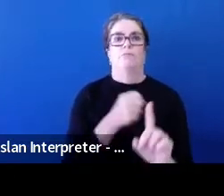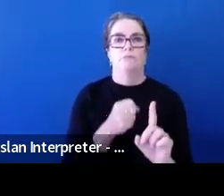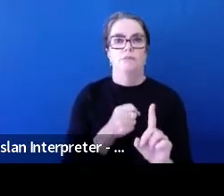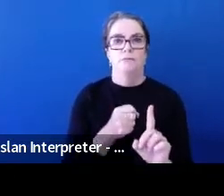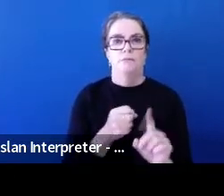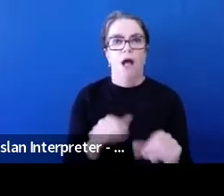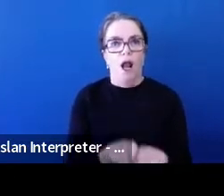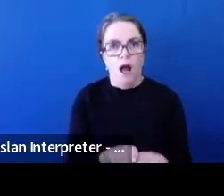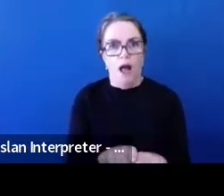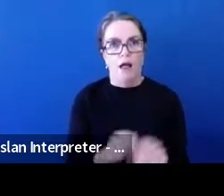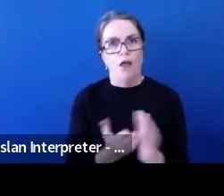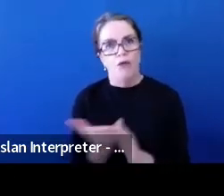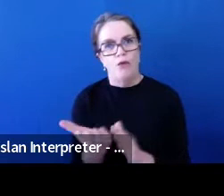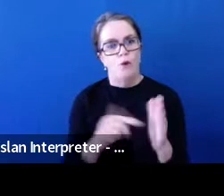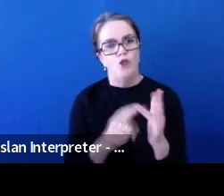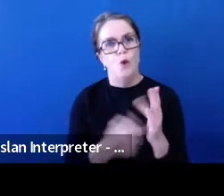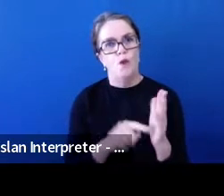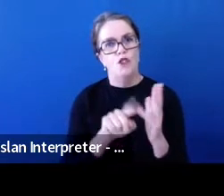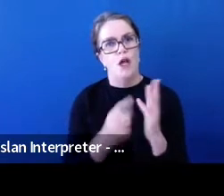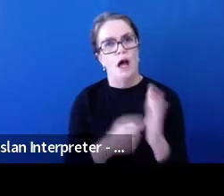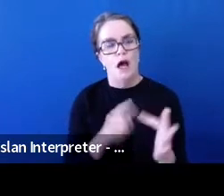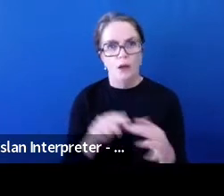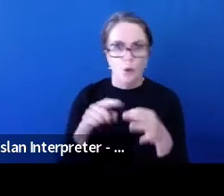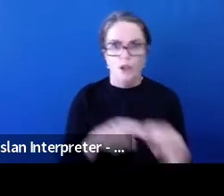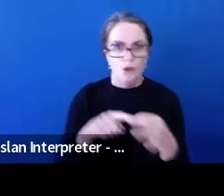had endured at the hands of the